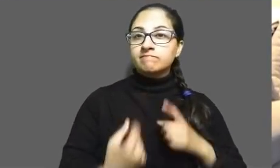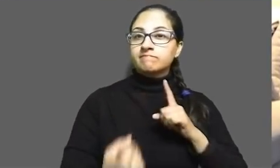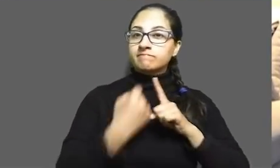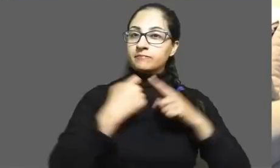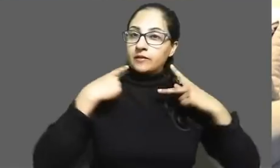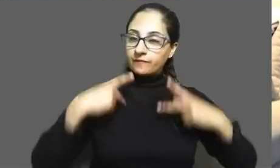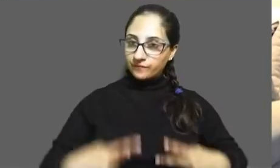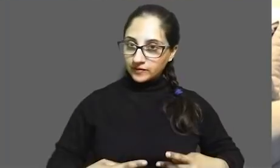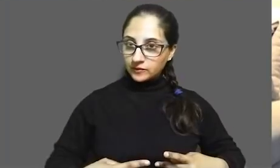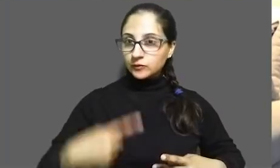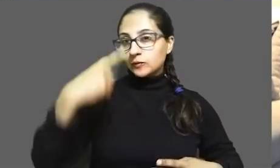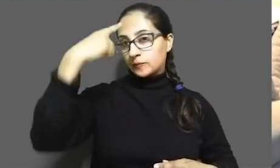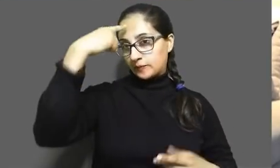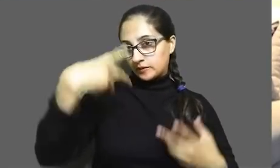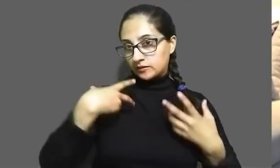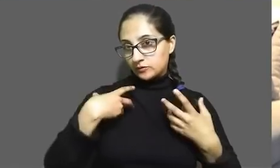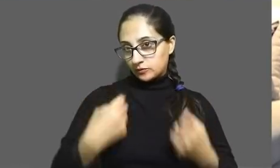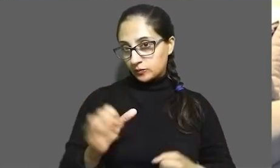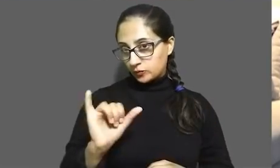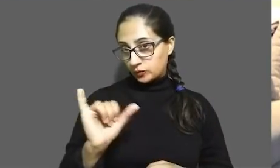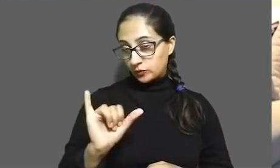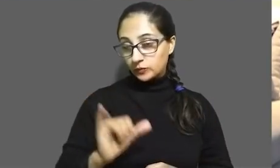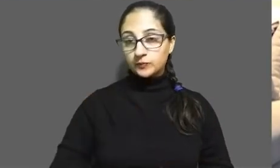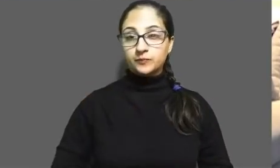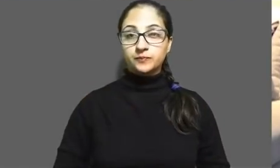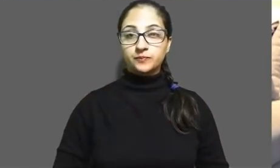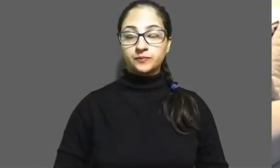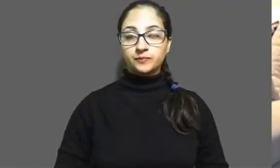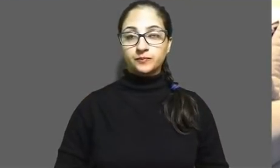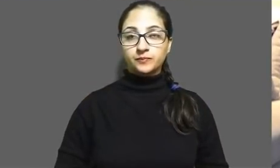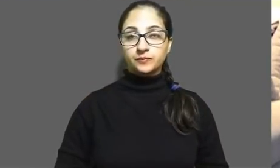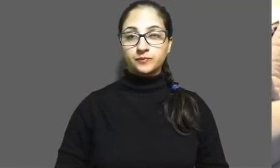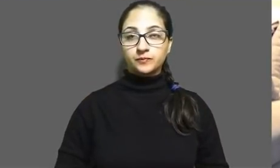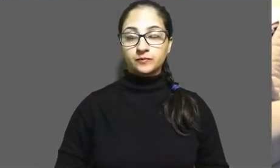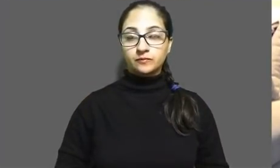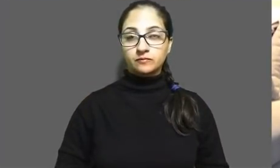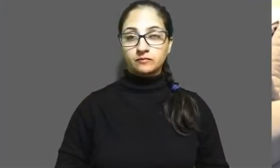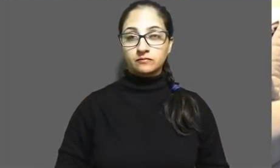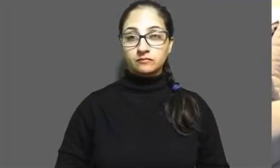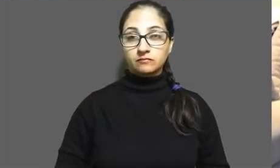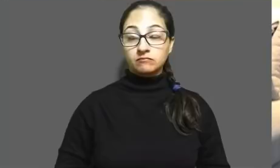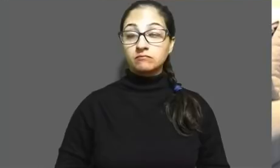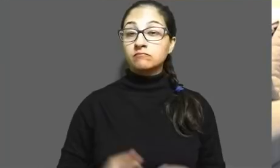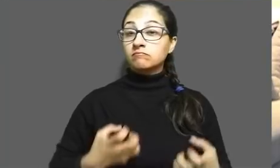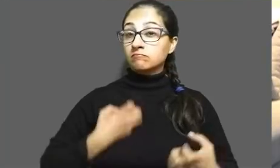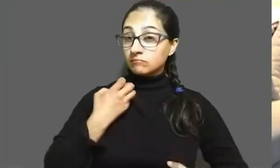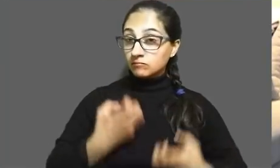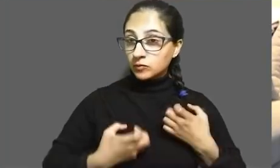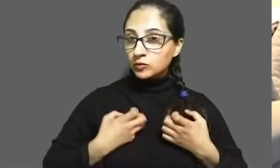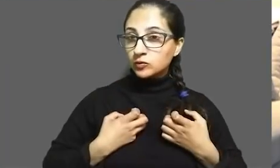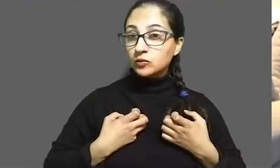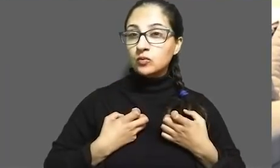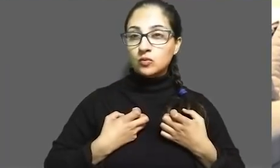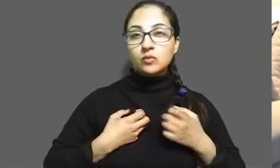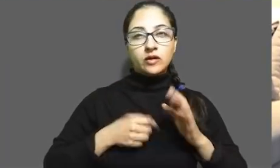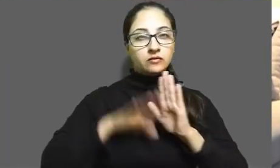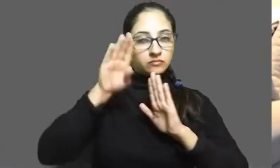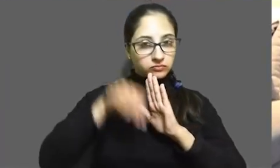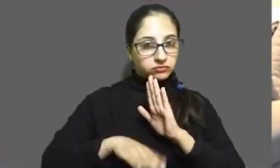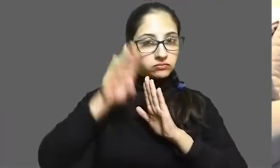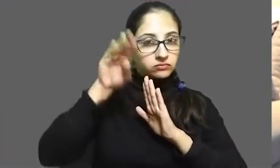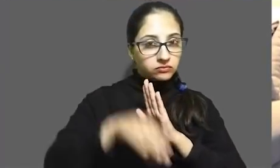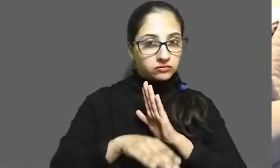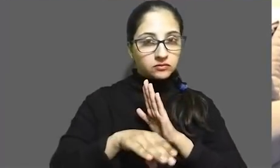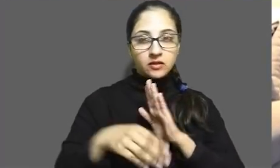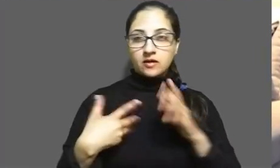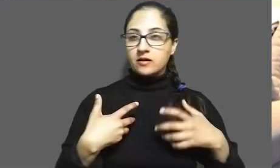that we value is taken away from us. And there are often emotional, physical,